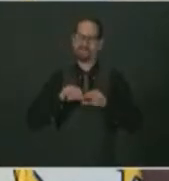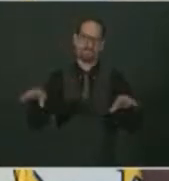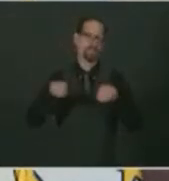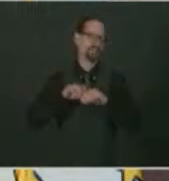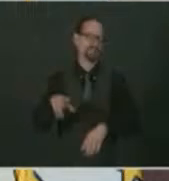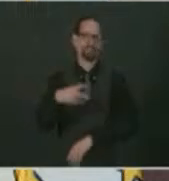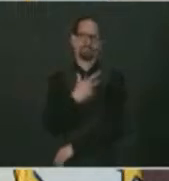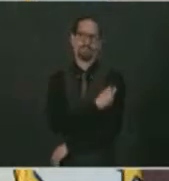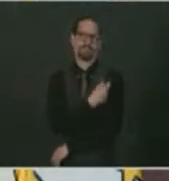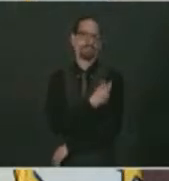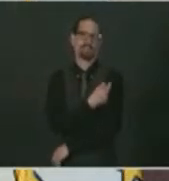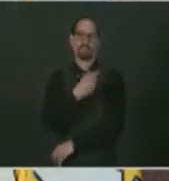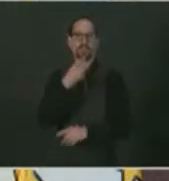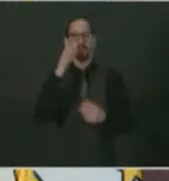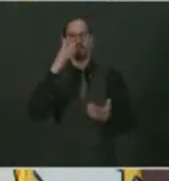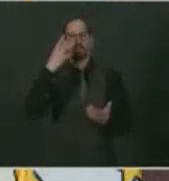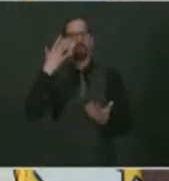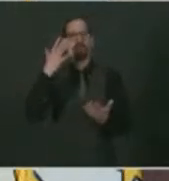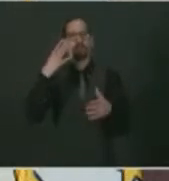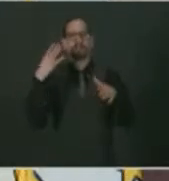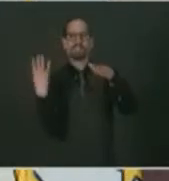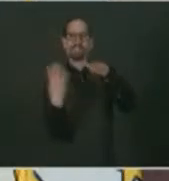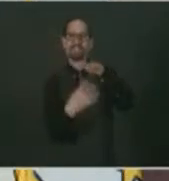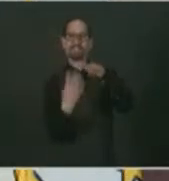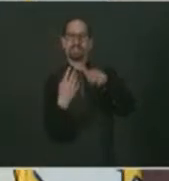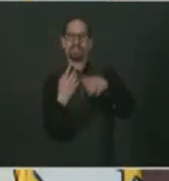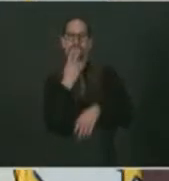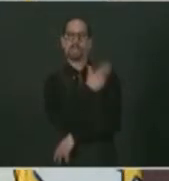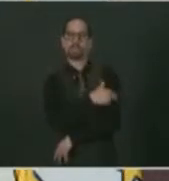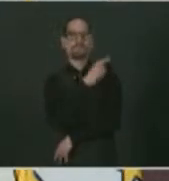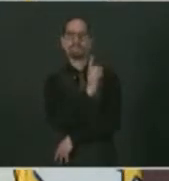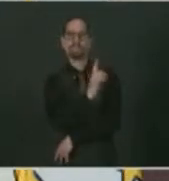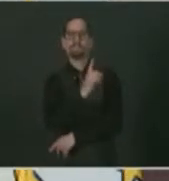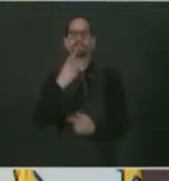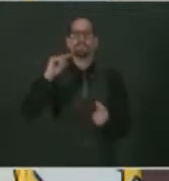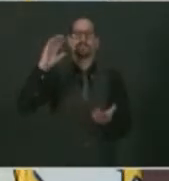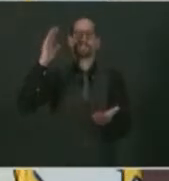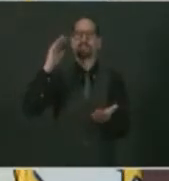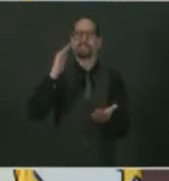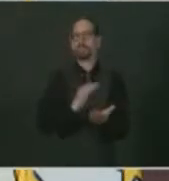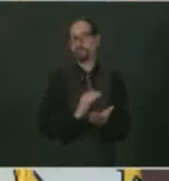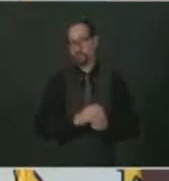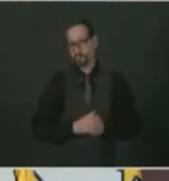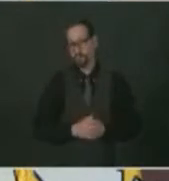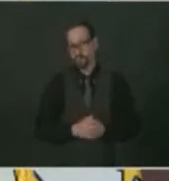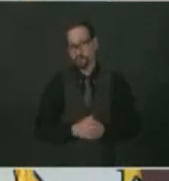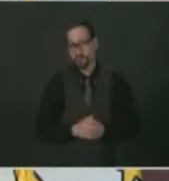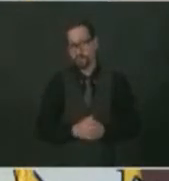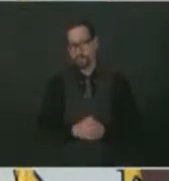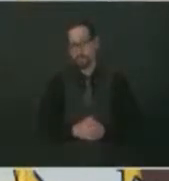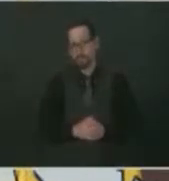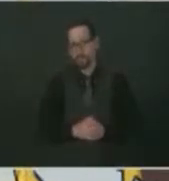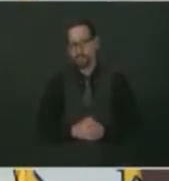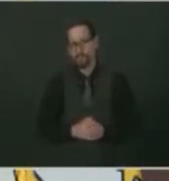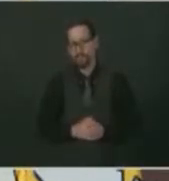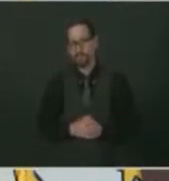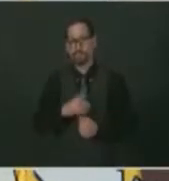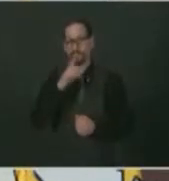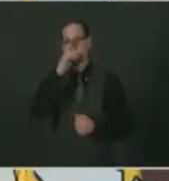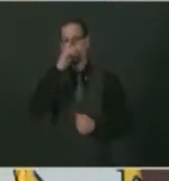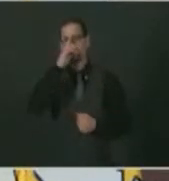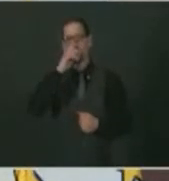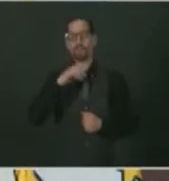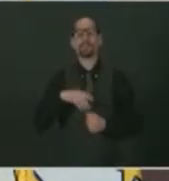number of hospitalizations. We have been receiving some very valuable input from